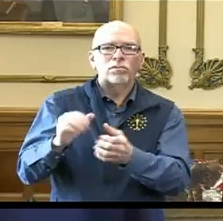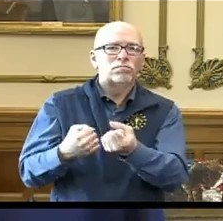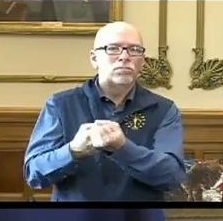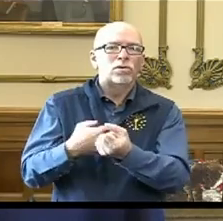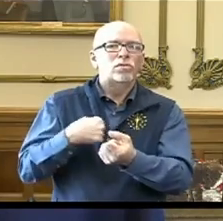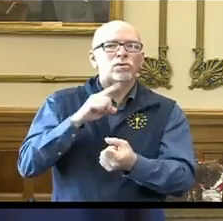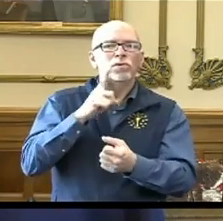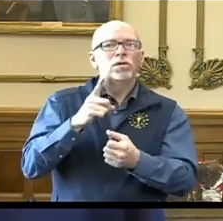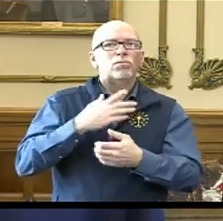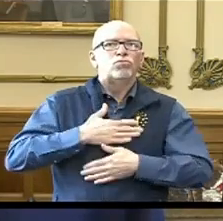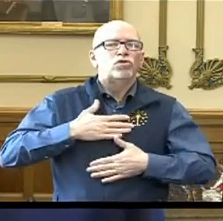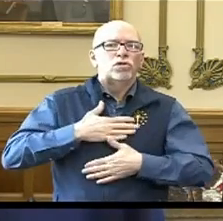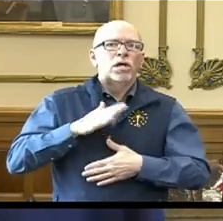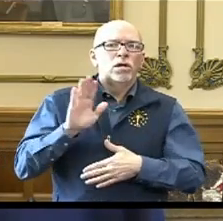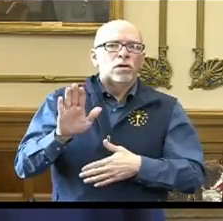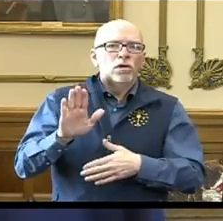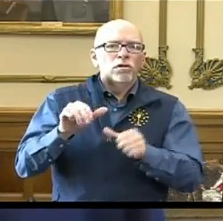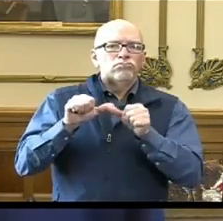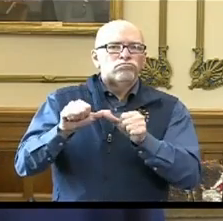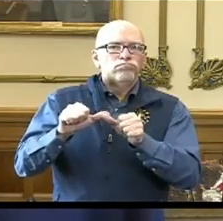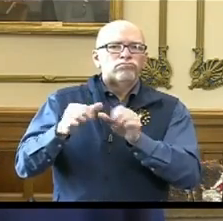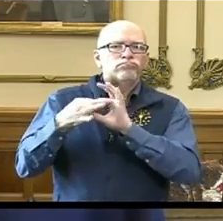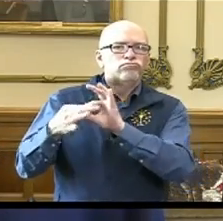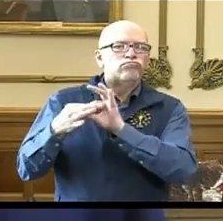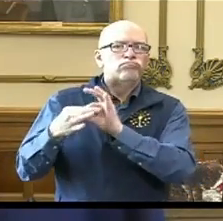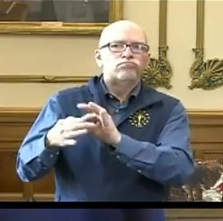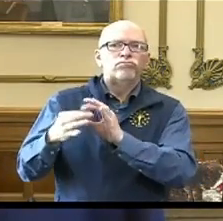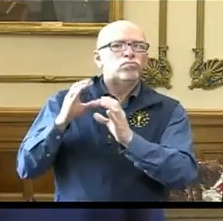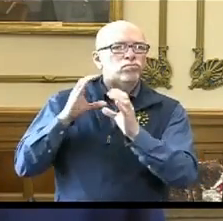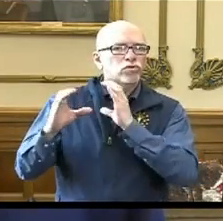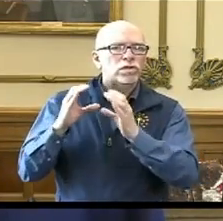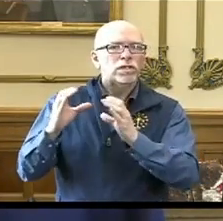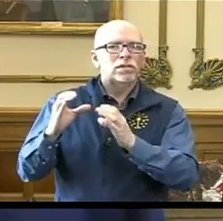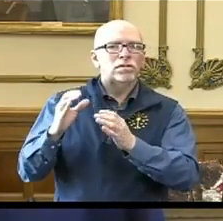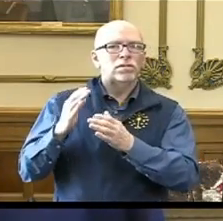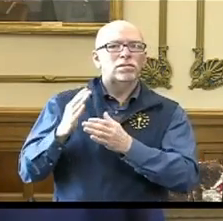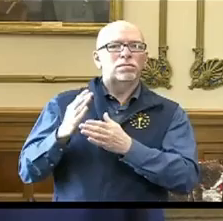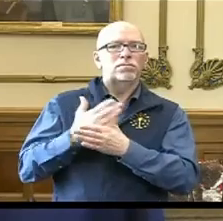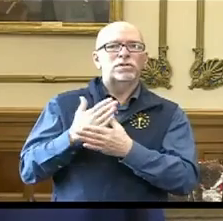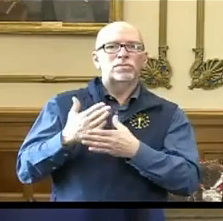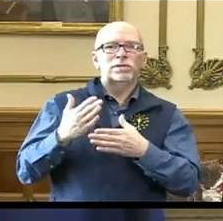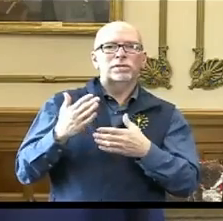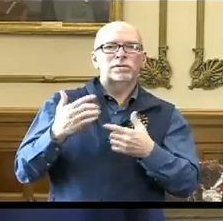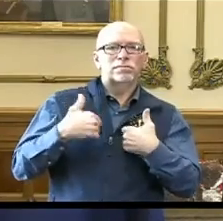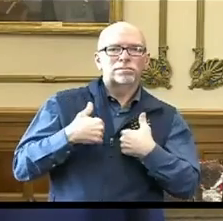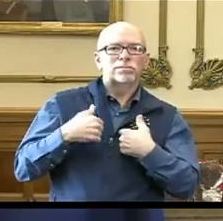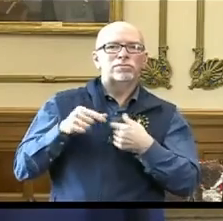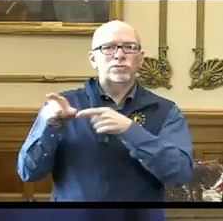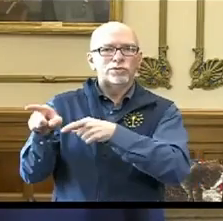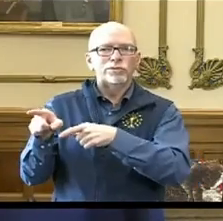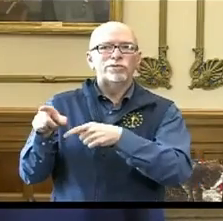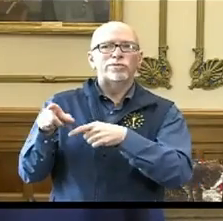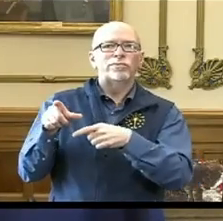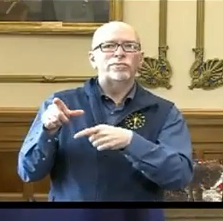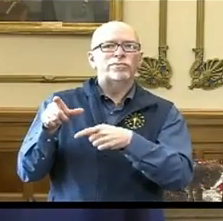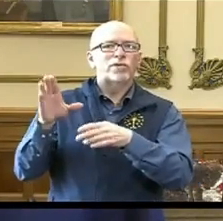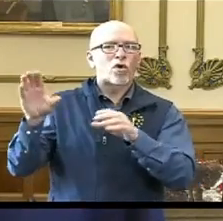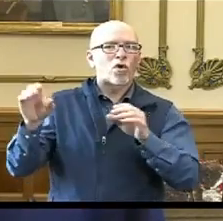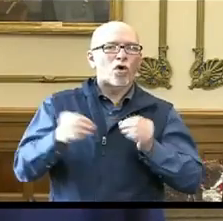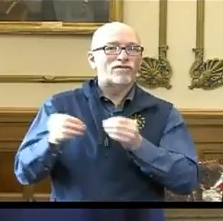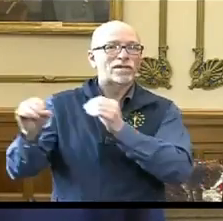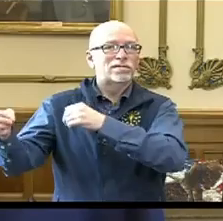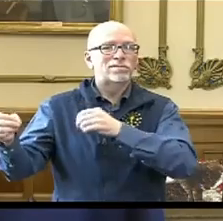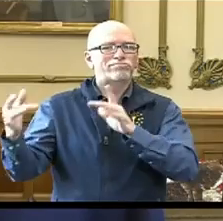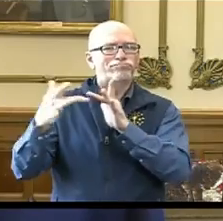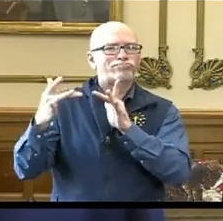the constant collaboration and communication between you and I and our offices, and